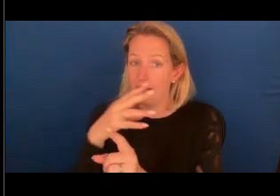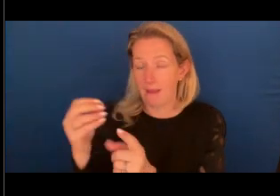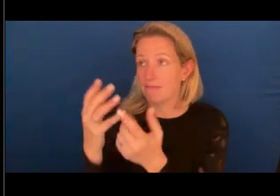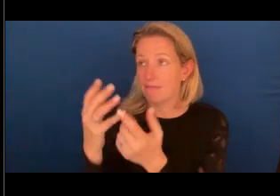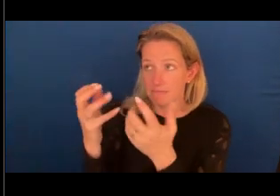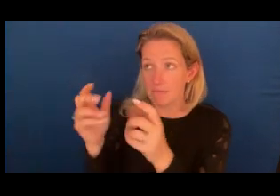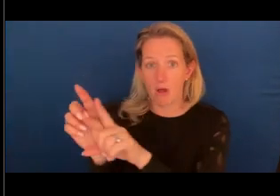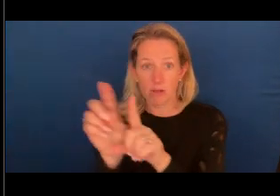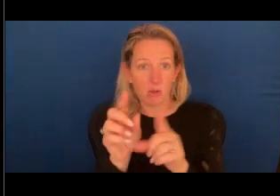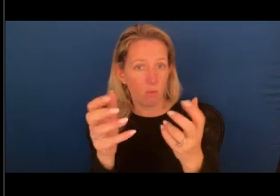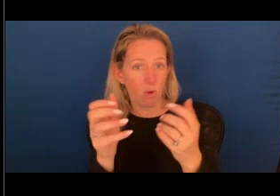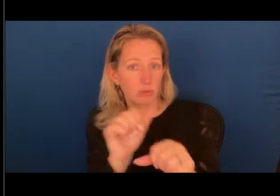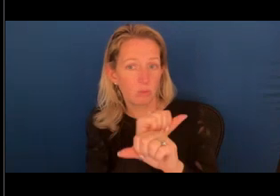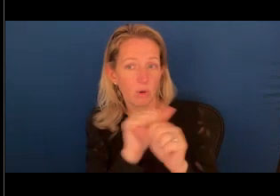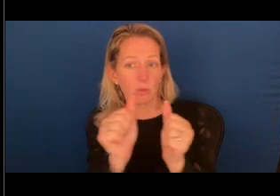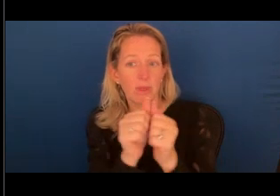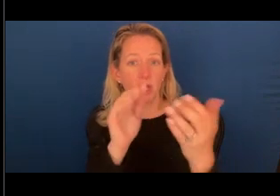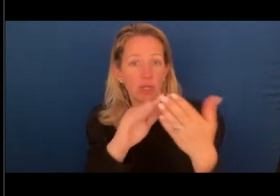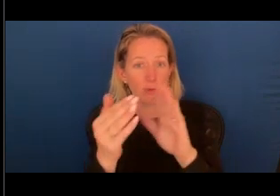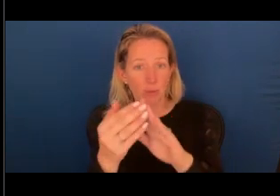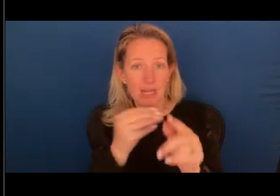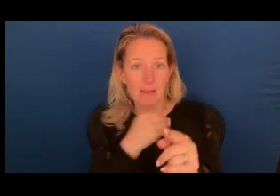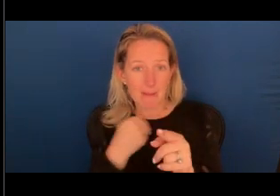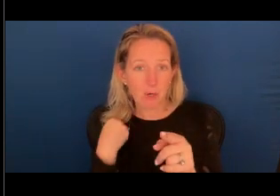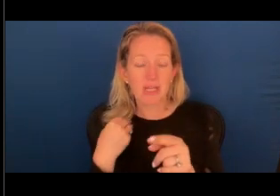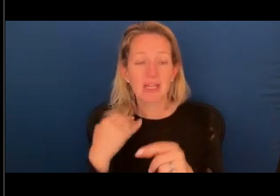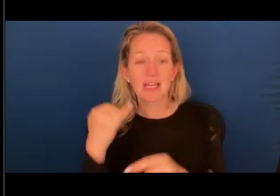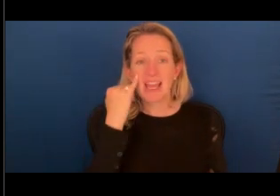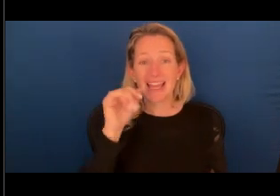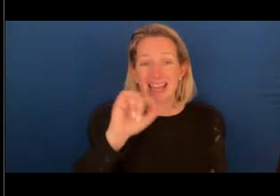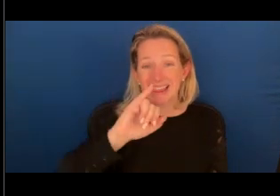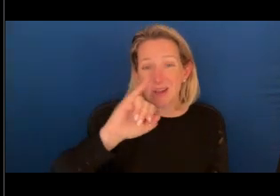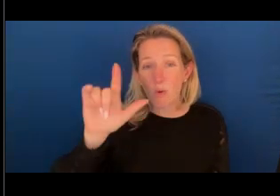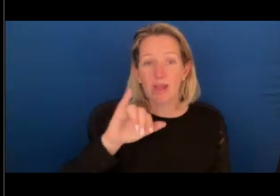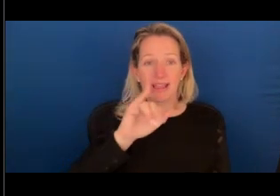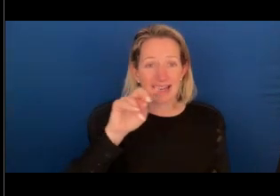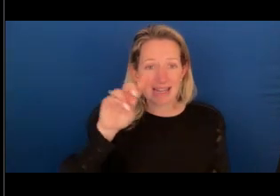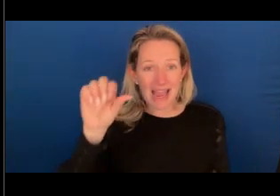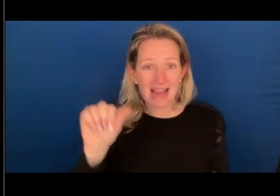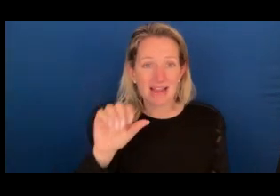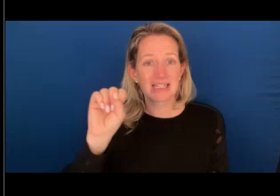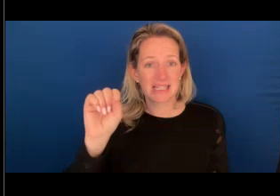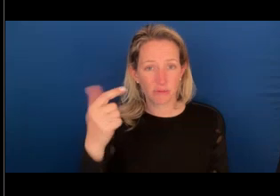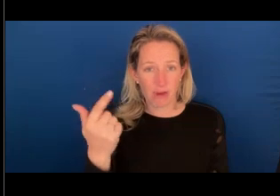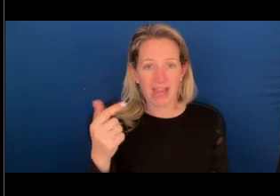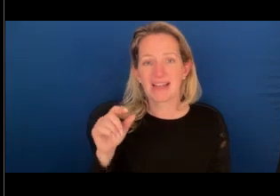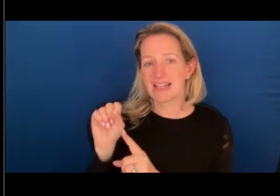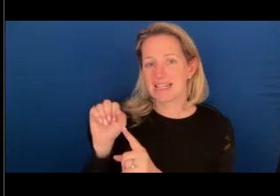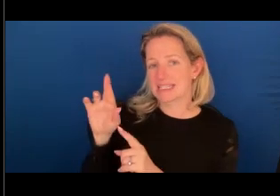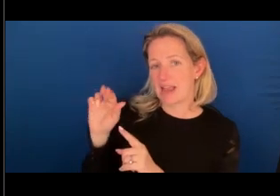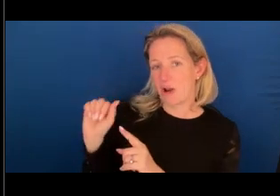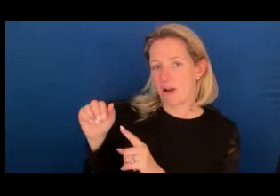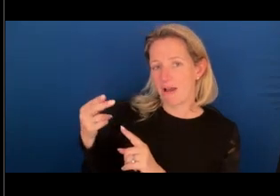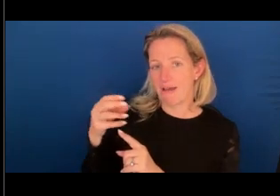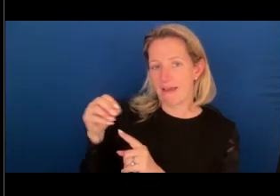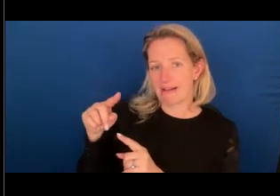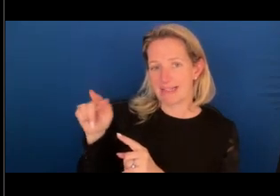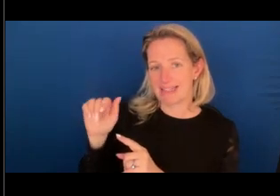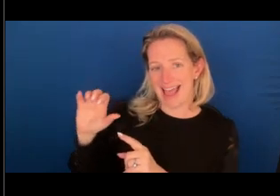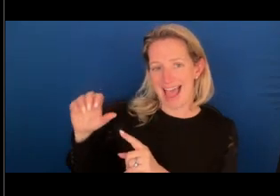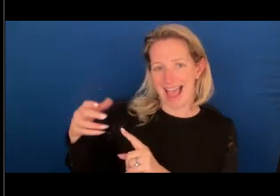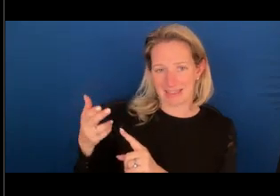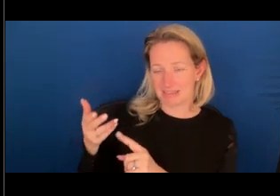the community members through Illinois Indiana Sea Grant, Sarah Zach over here. Okay, so now